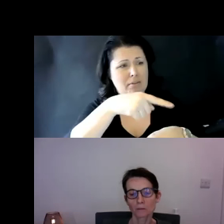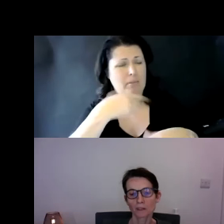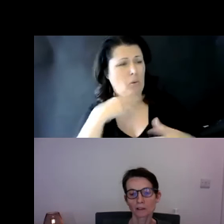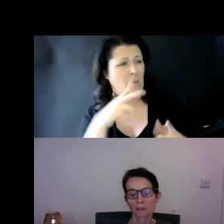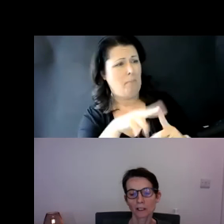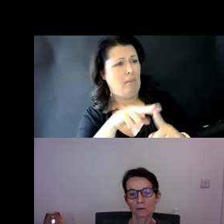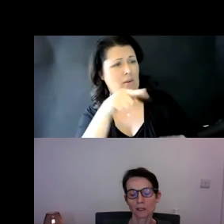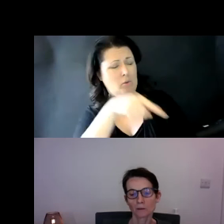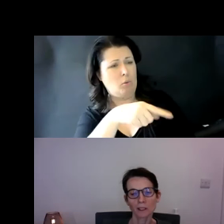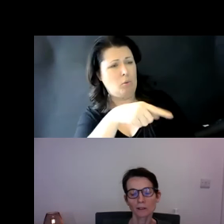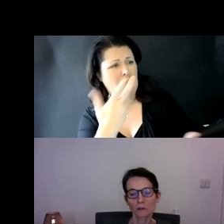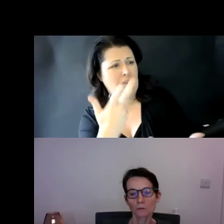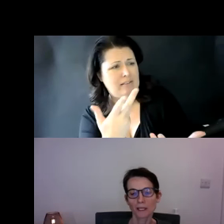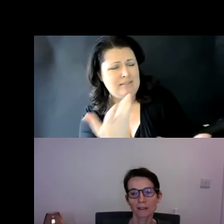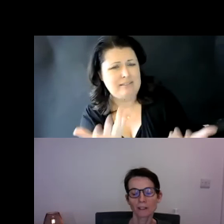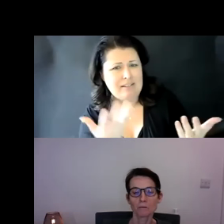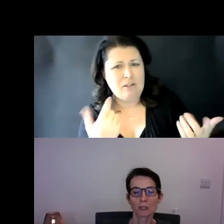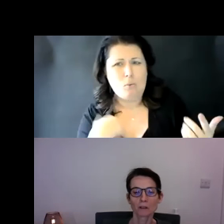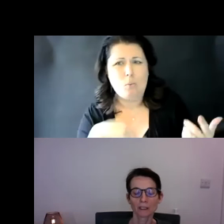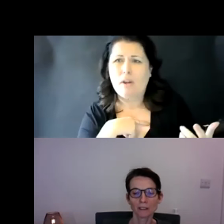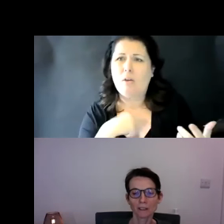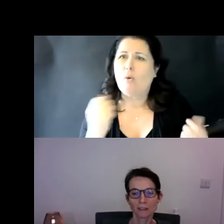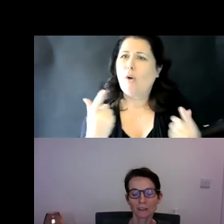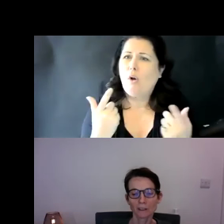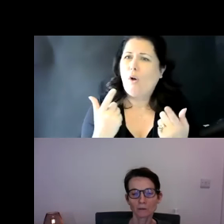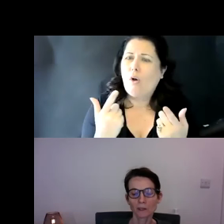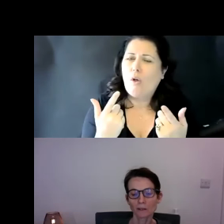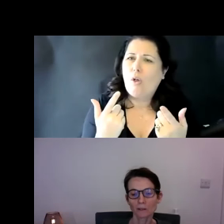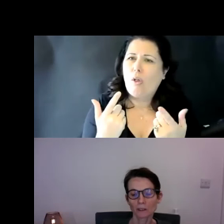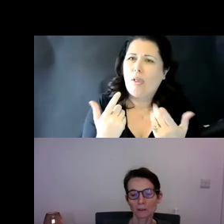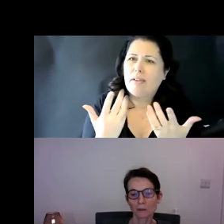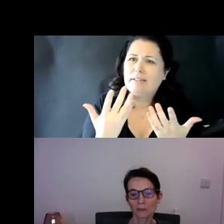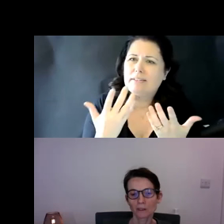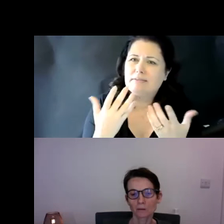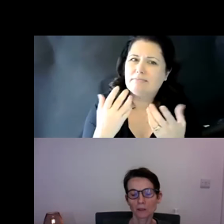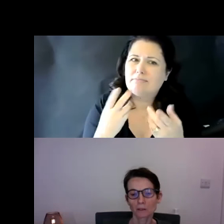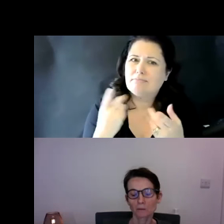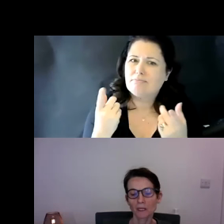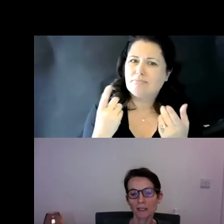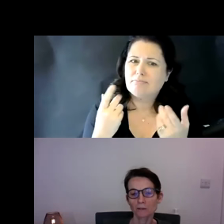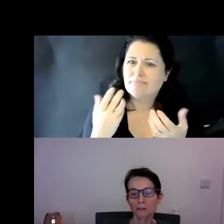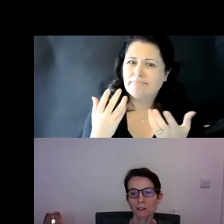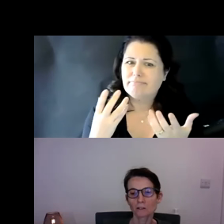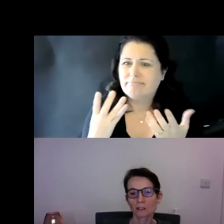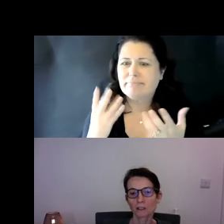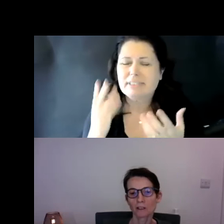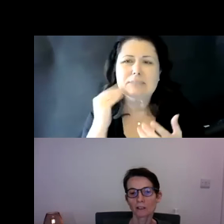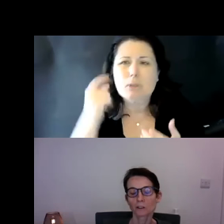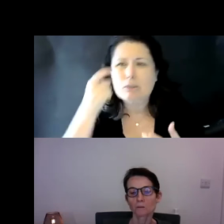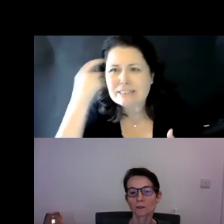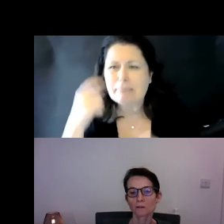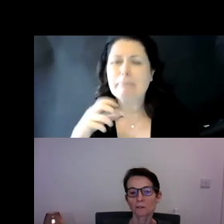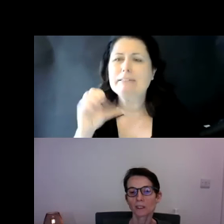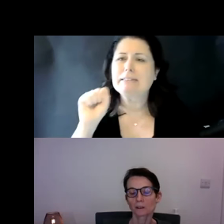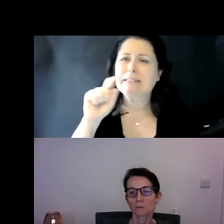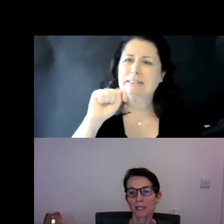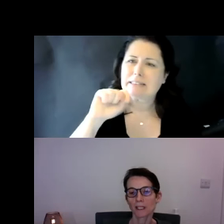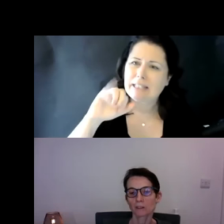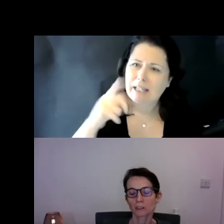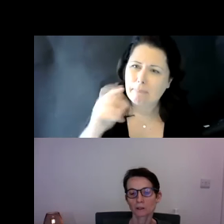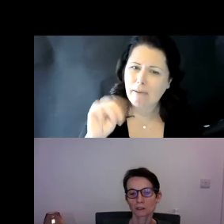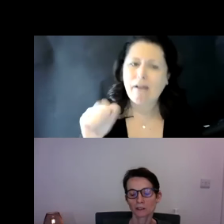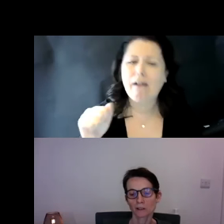haven't all committed crime. We don't all behave immorally. You know, we don't all experience stigma. So be careful you don't attribute feelings